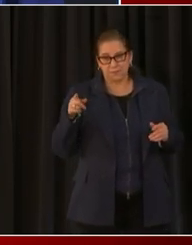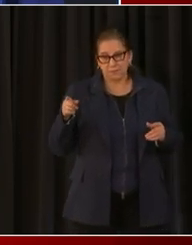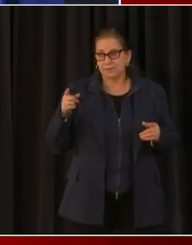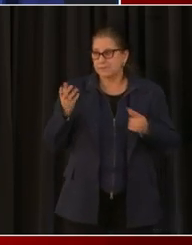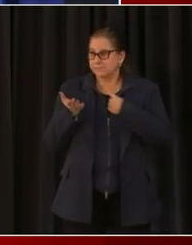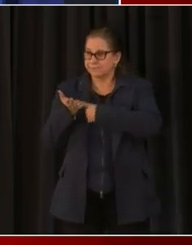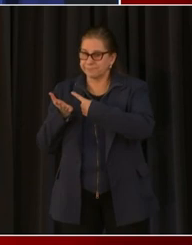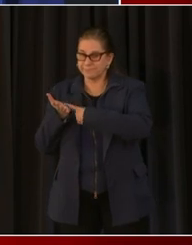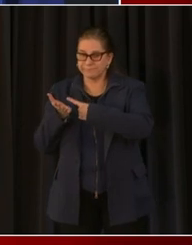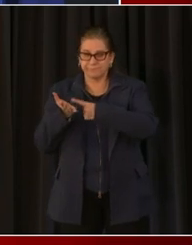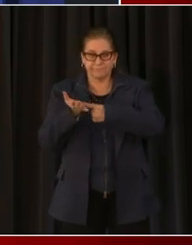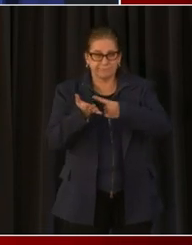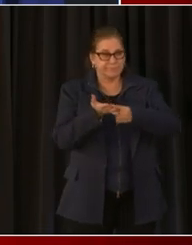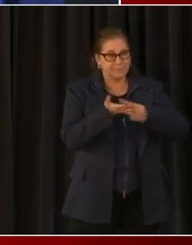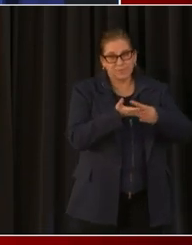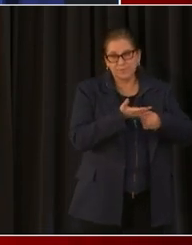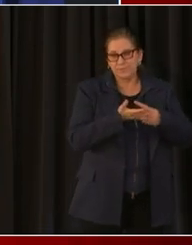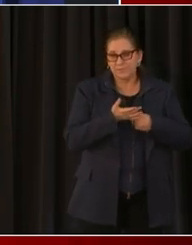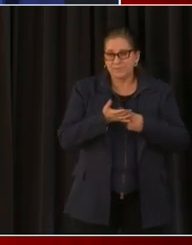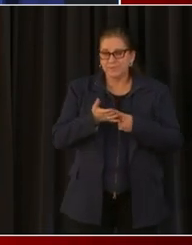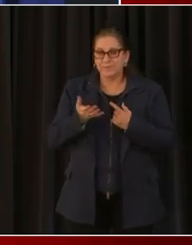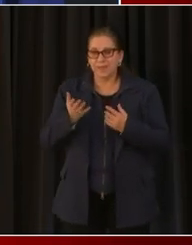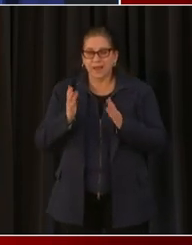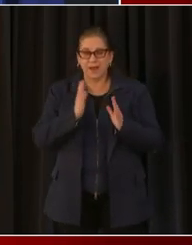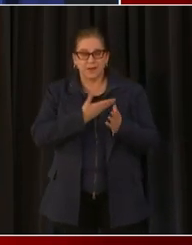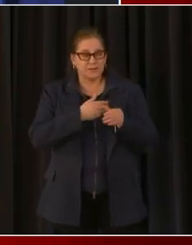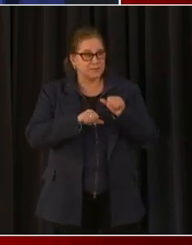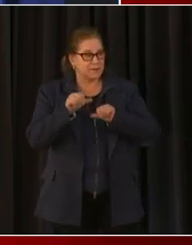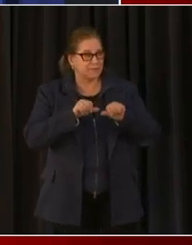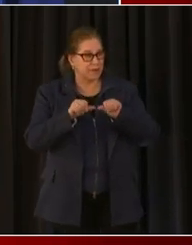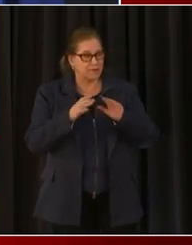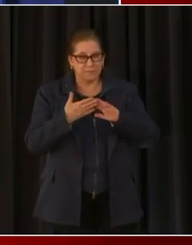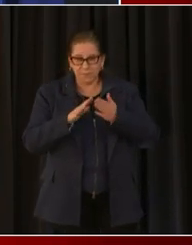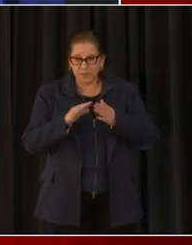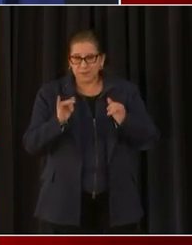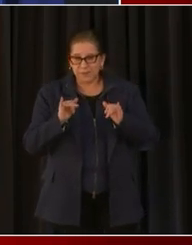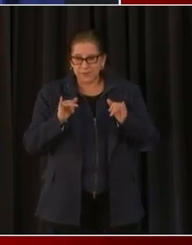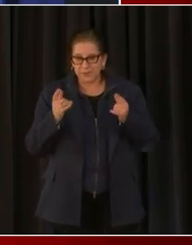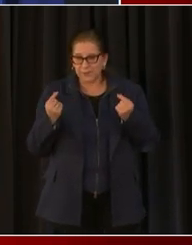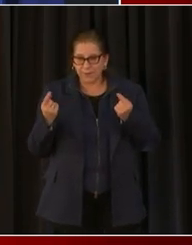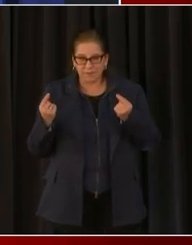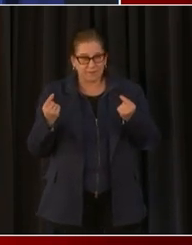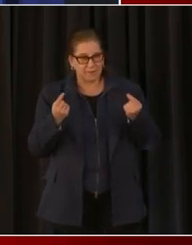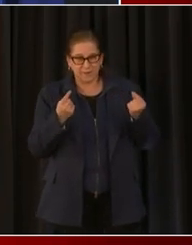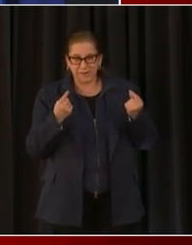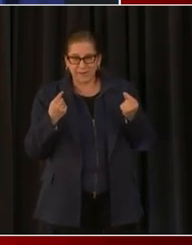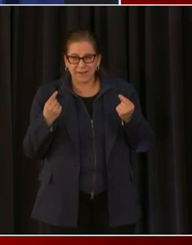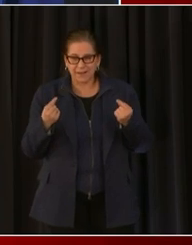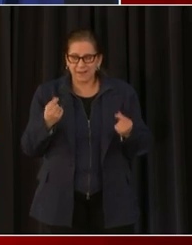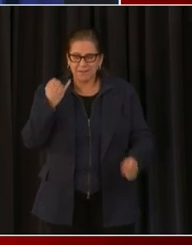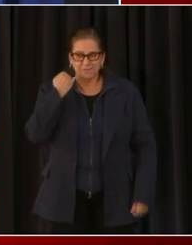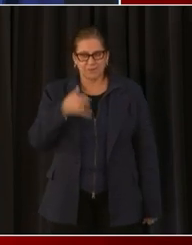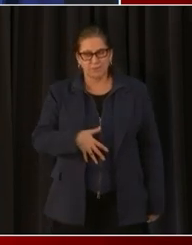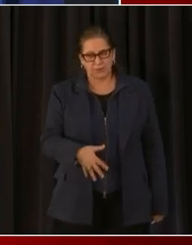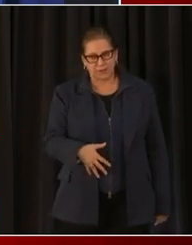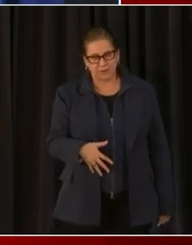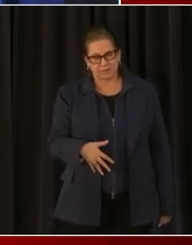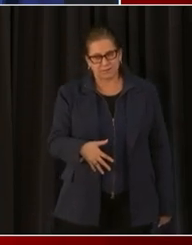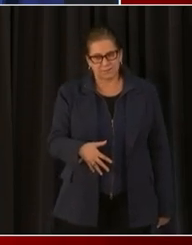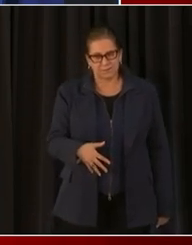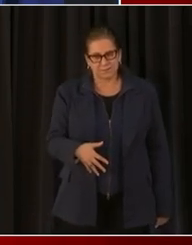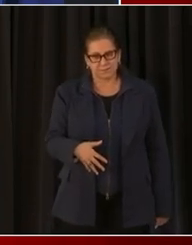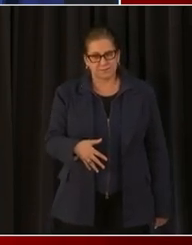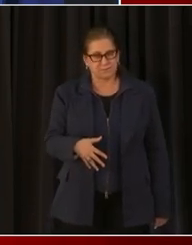maternal fetal medicine expert on our scientific advisory committee that helped walk us through the process. While pregnancy was